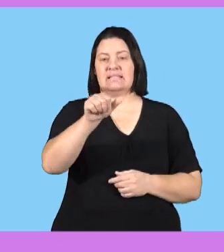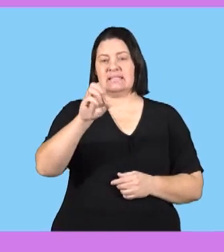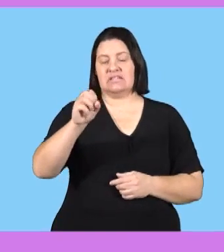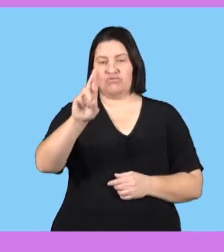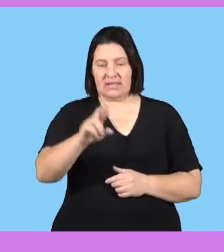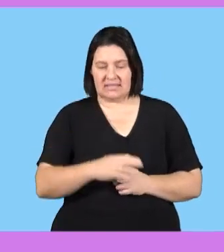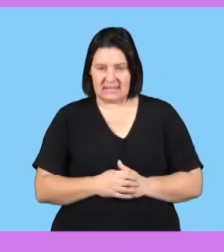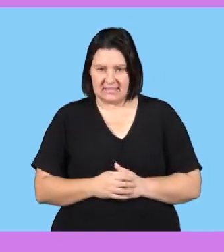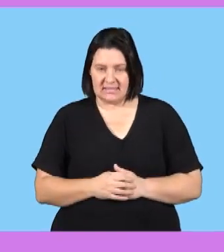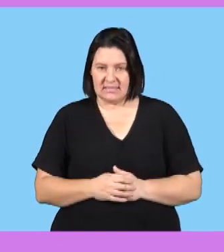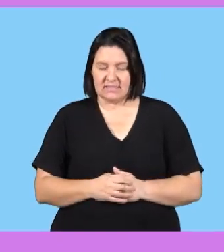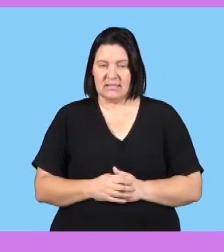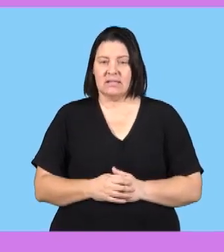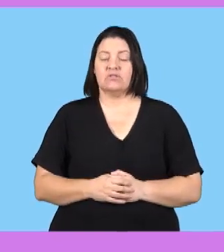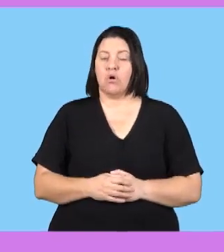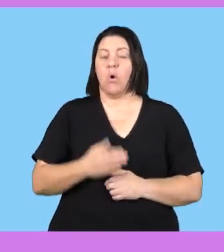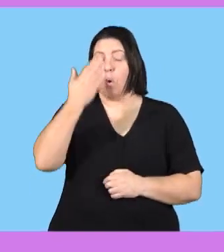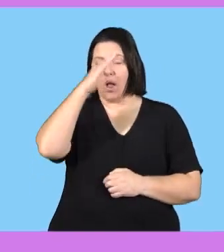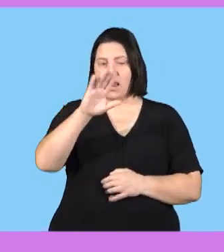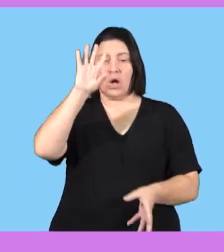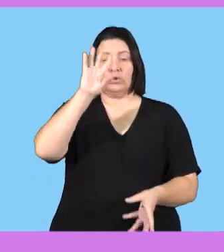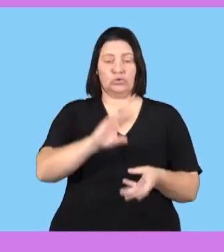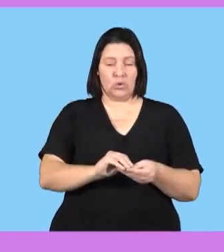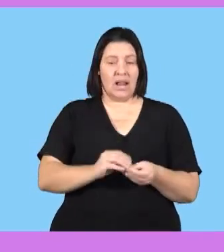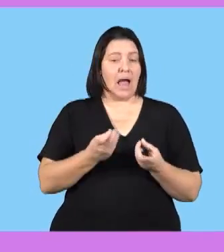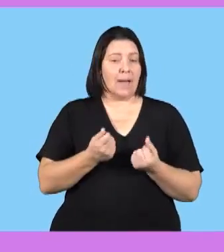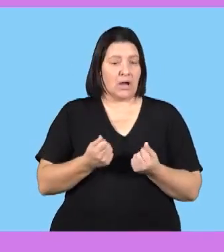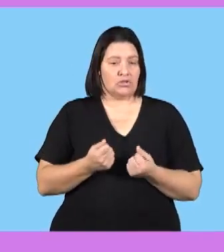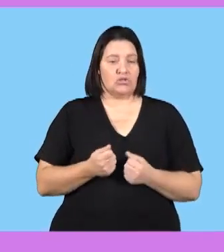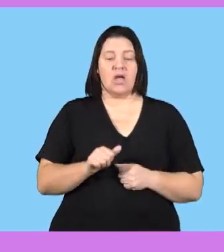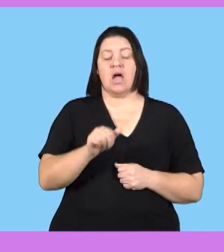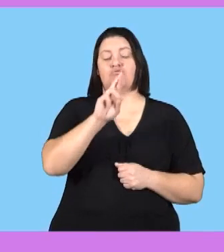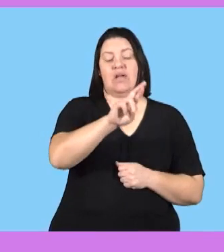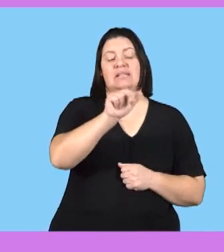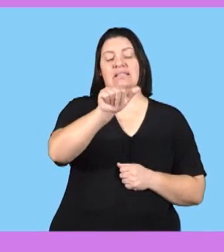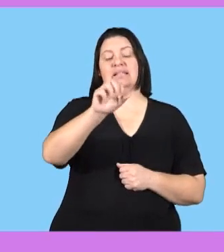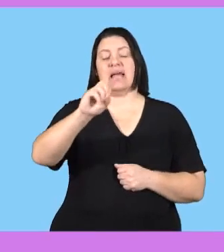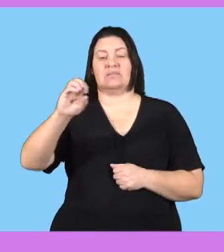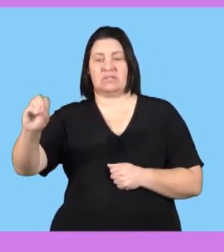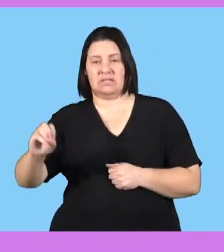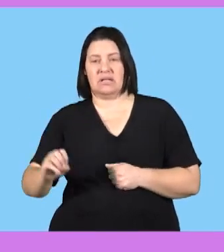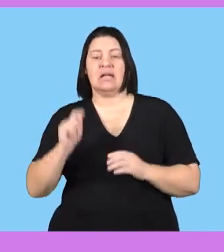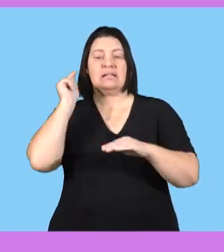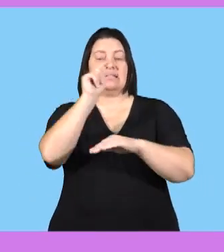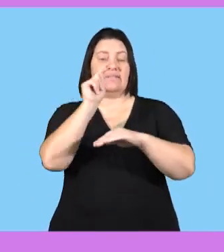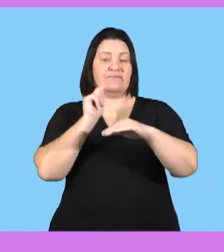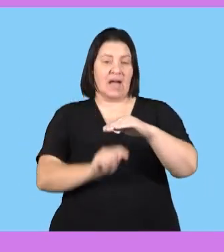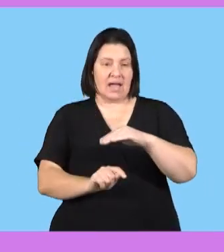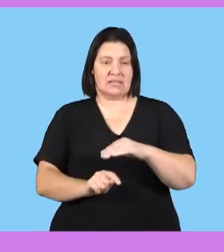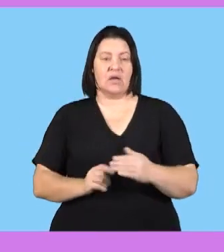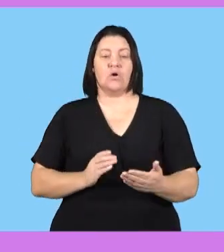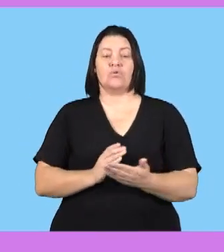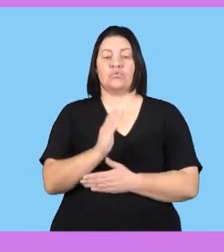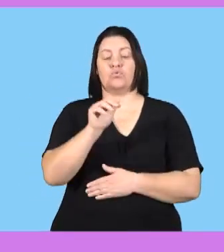pay 60 rand. So we know the total cost is 600 rand and we divide this